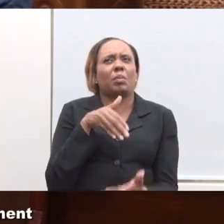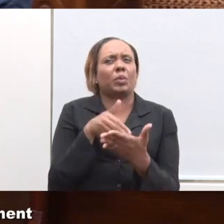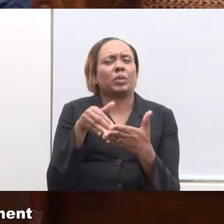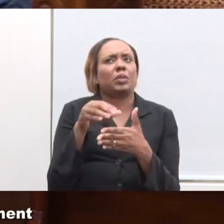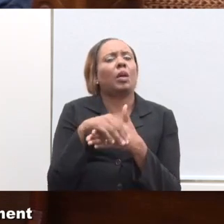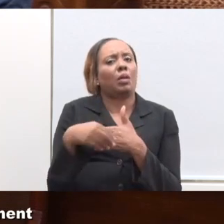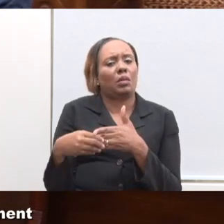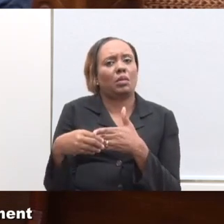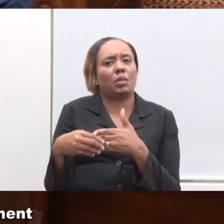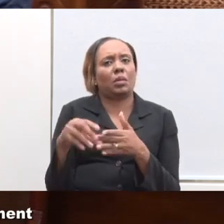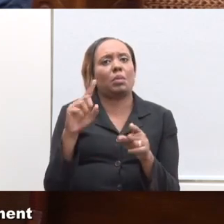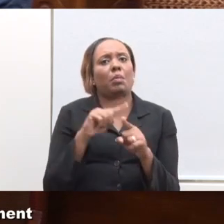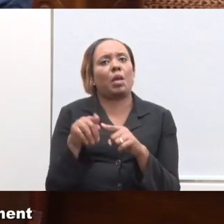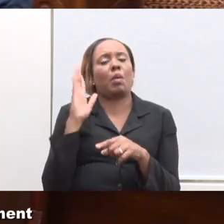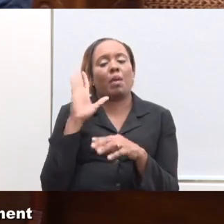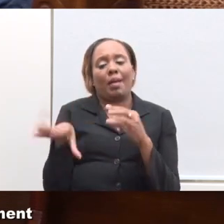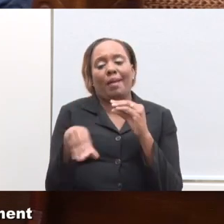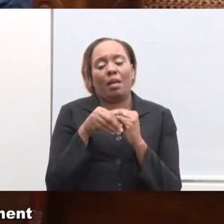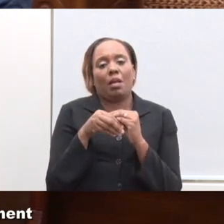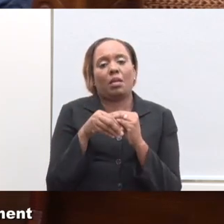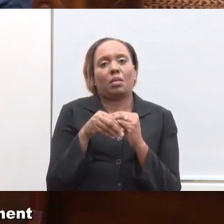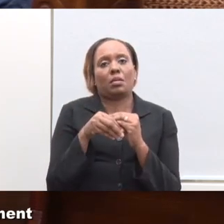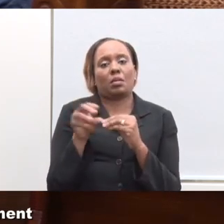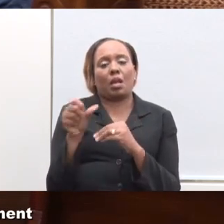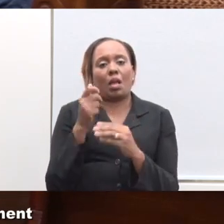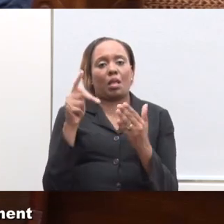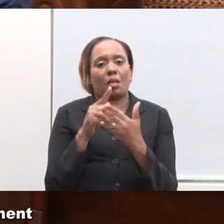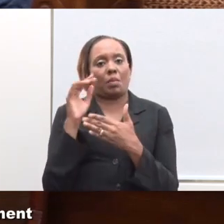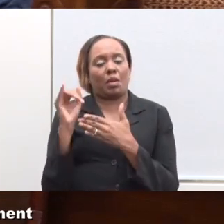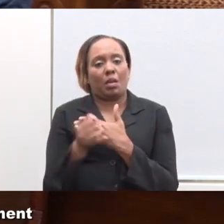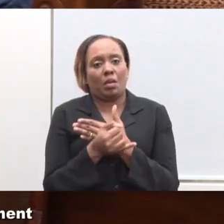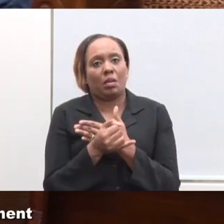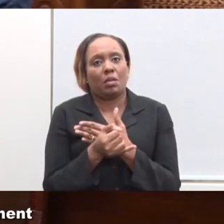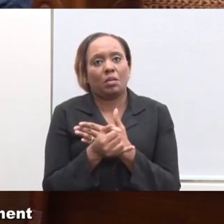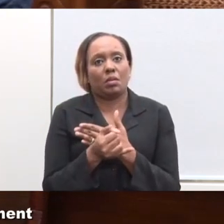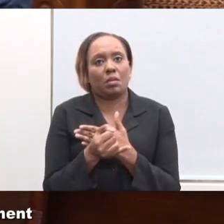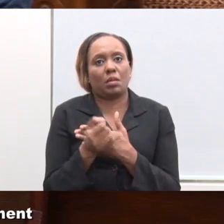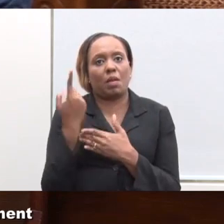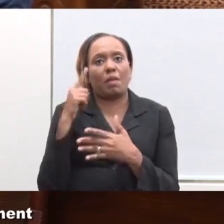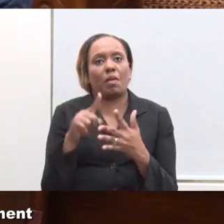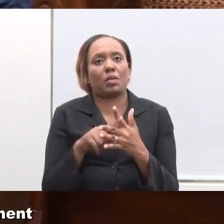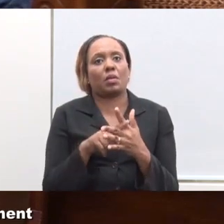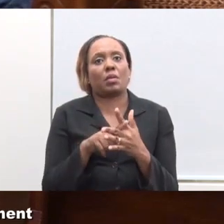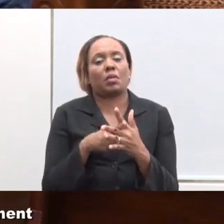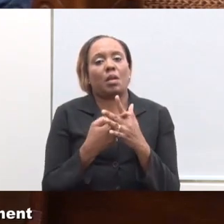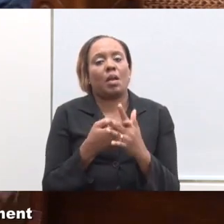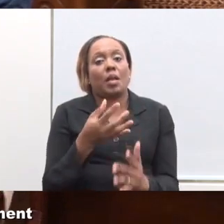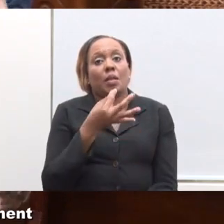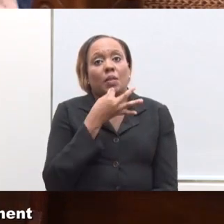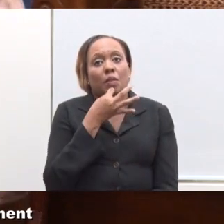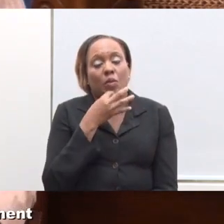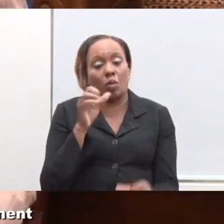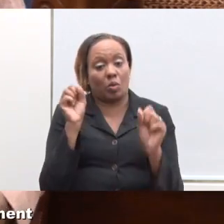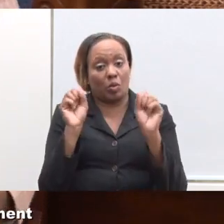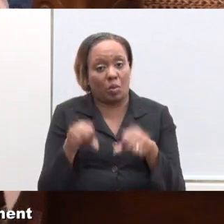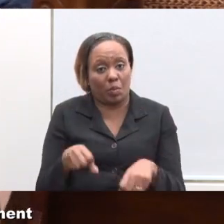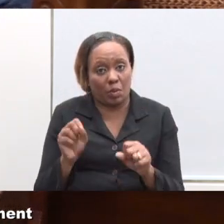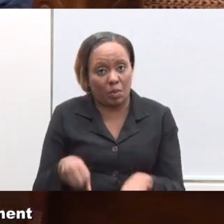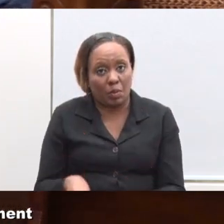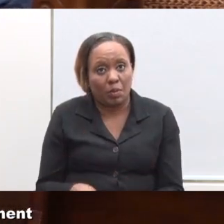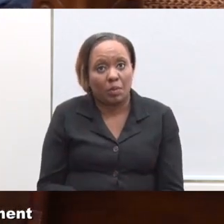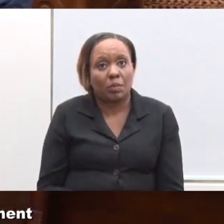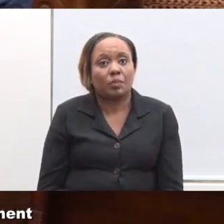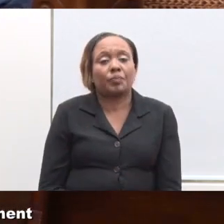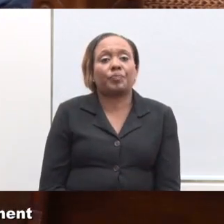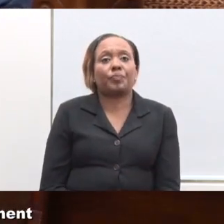now add the following projects to be started as soon as we can manage the movement of people